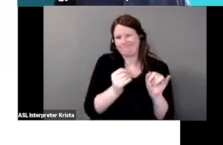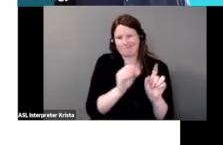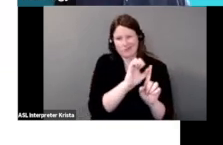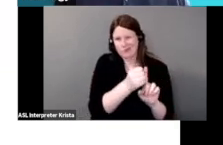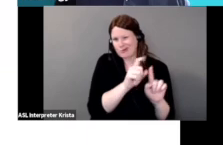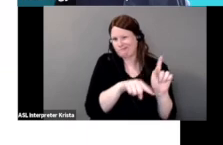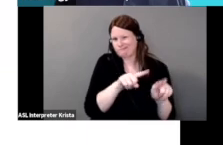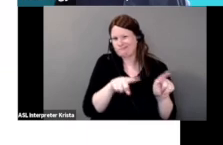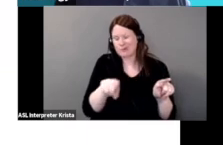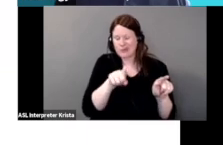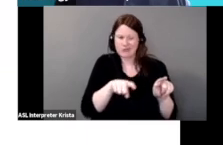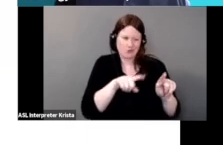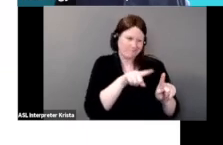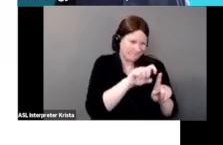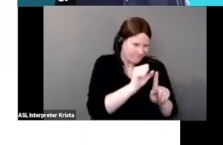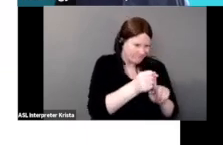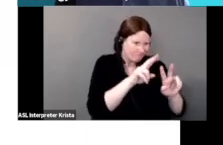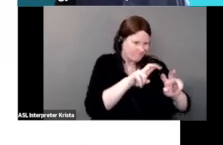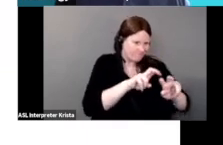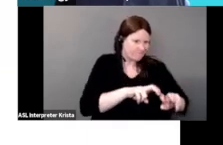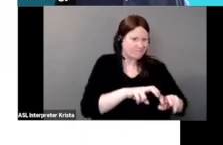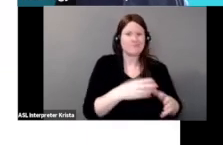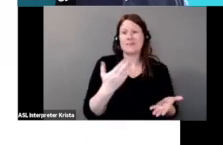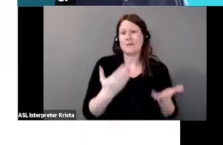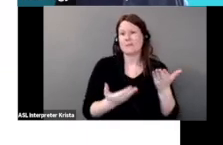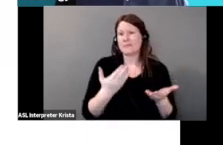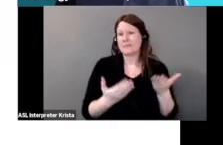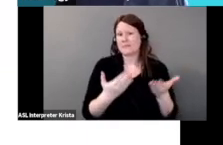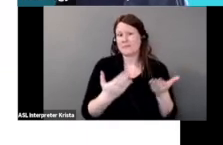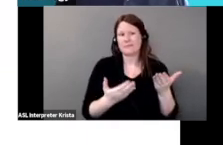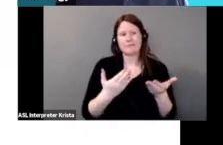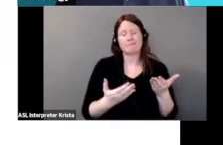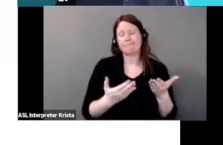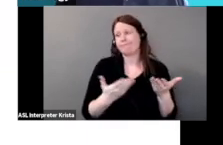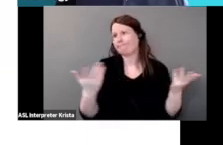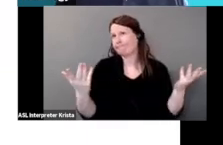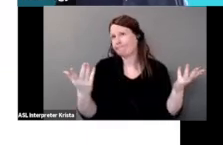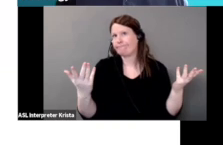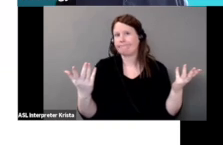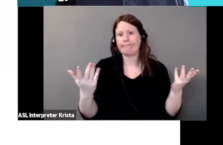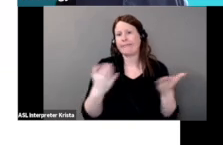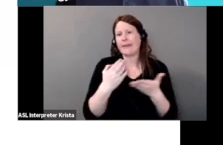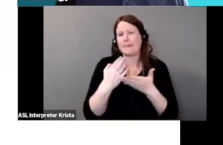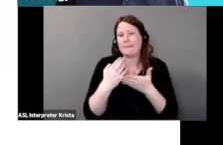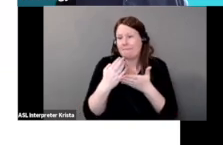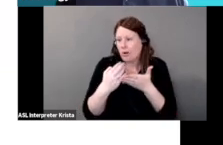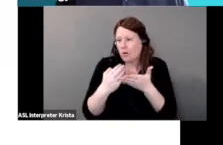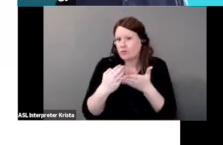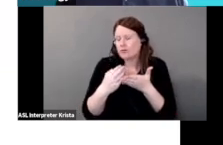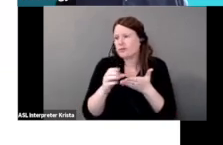that you may inadvertently incorporate elements that are